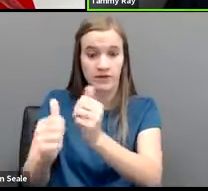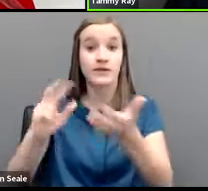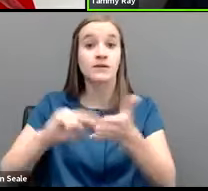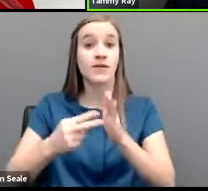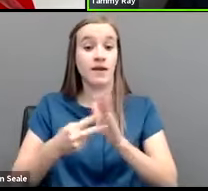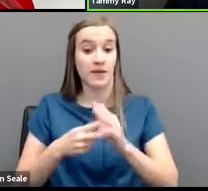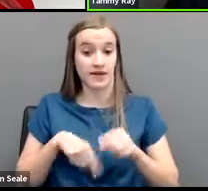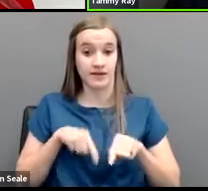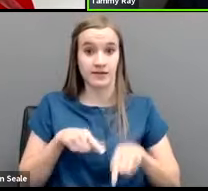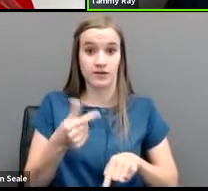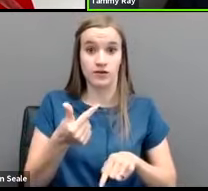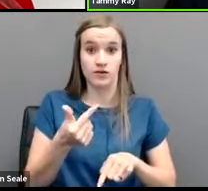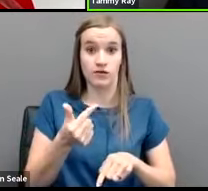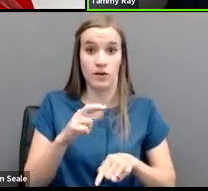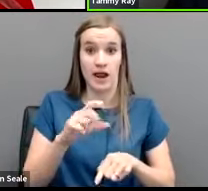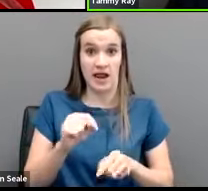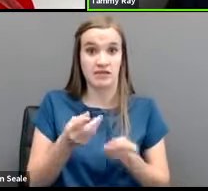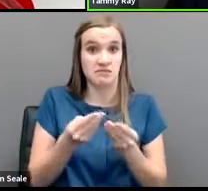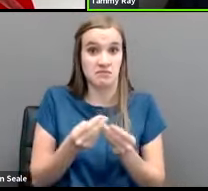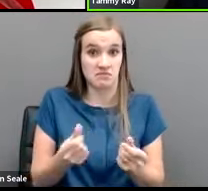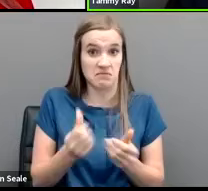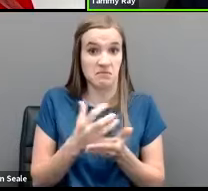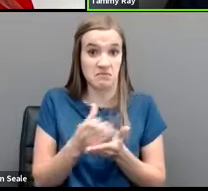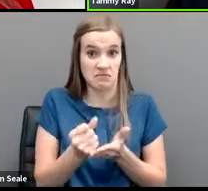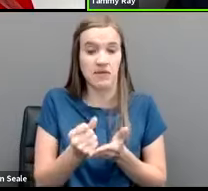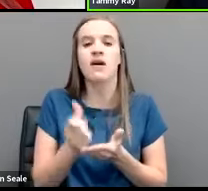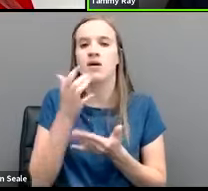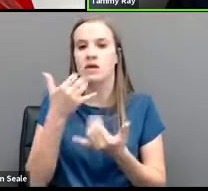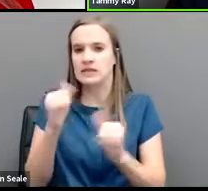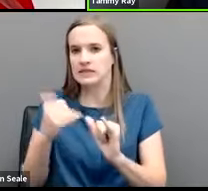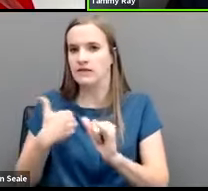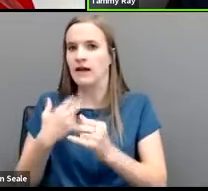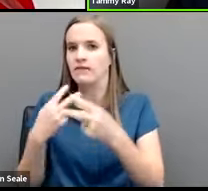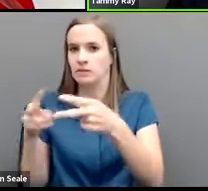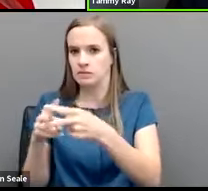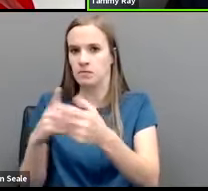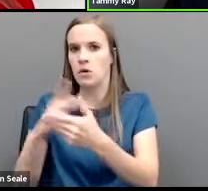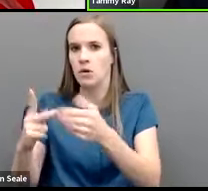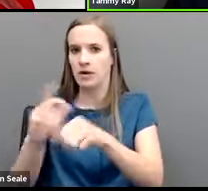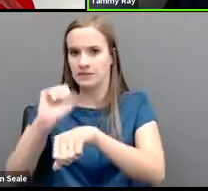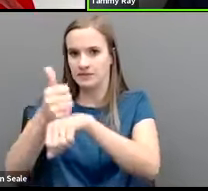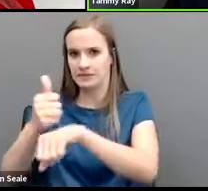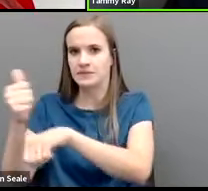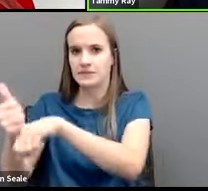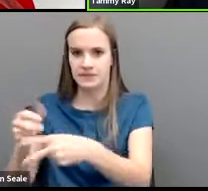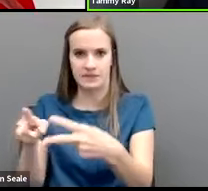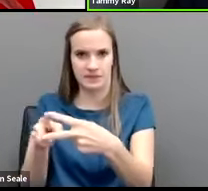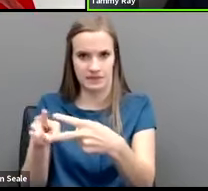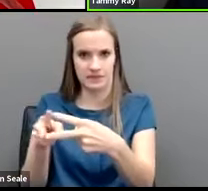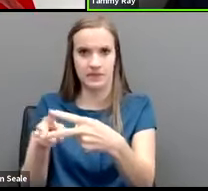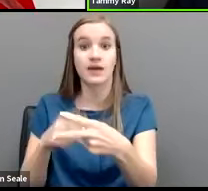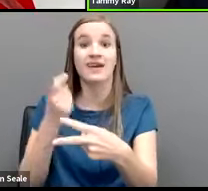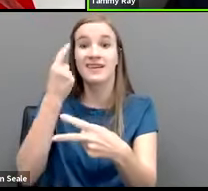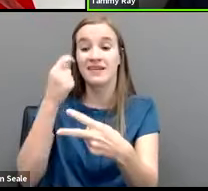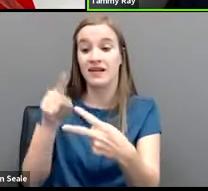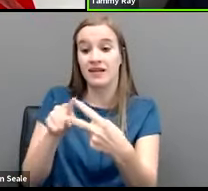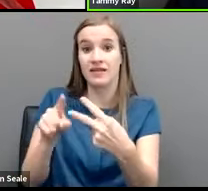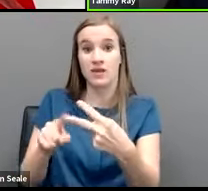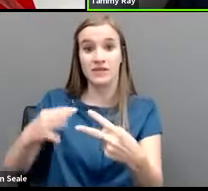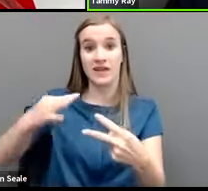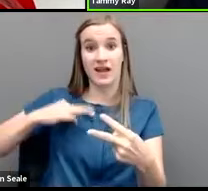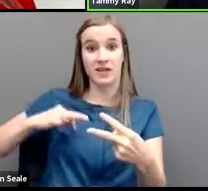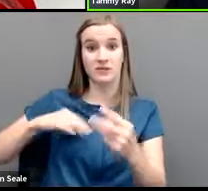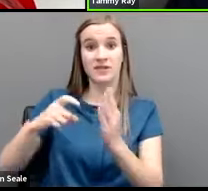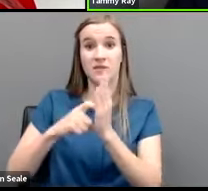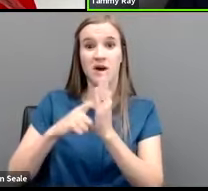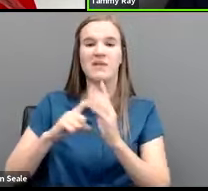away. There is a little bit different eligibility requirements for those. And one of the things, we cannot pay for